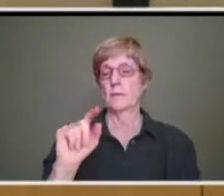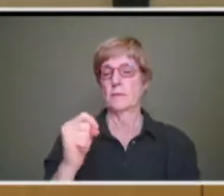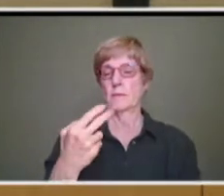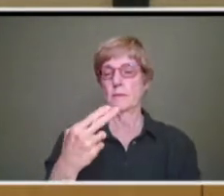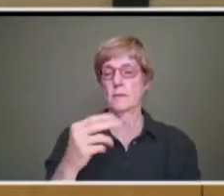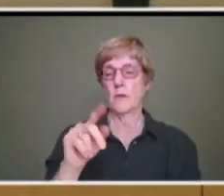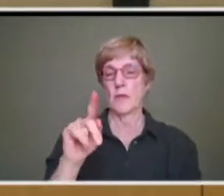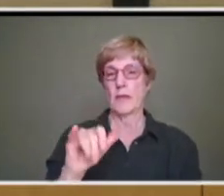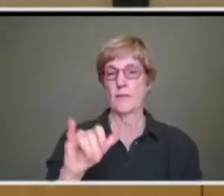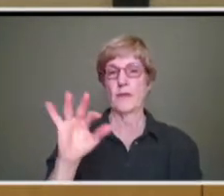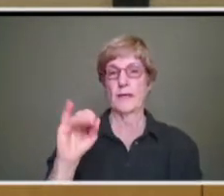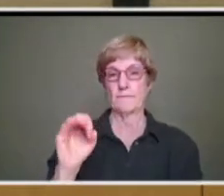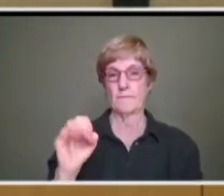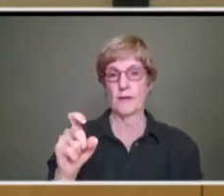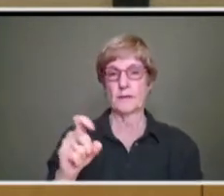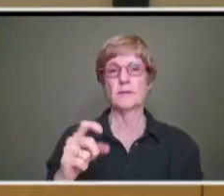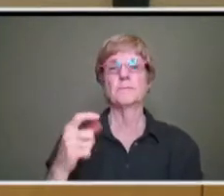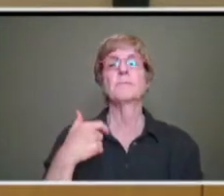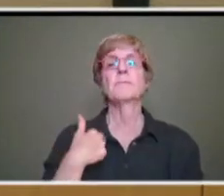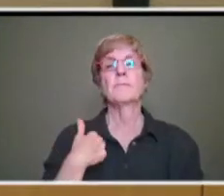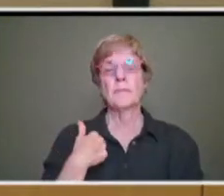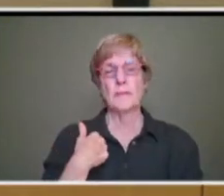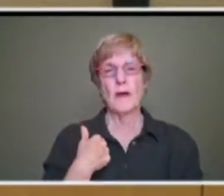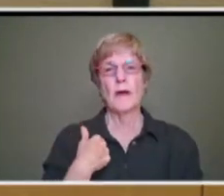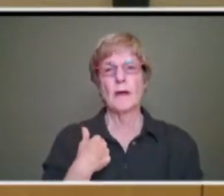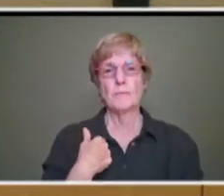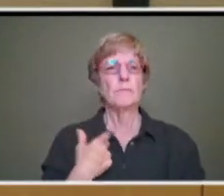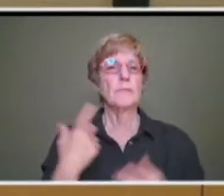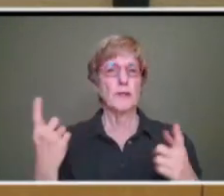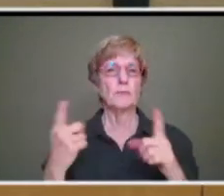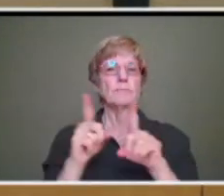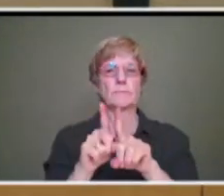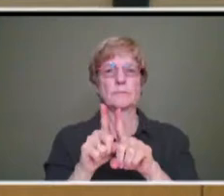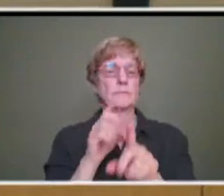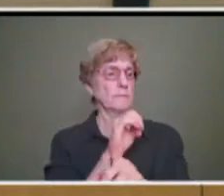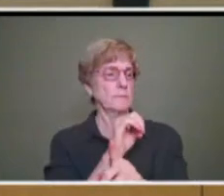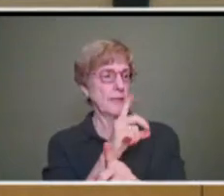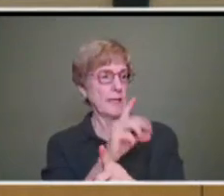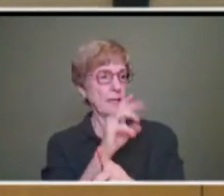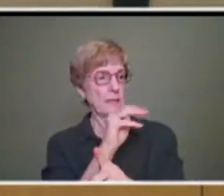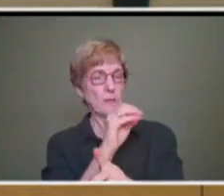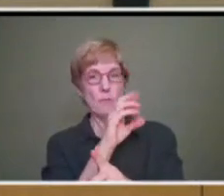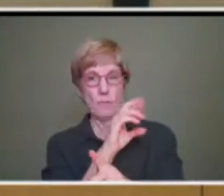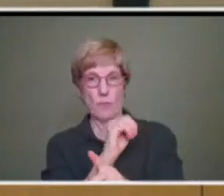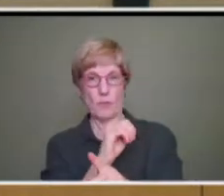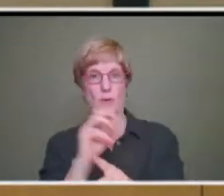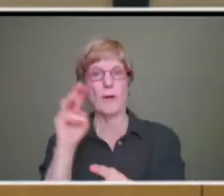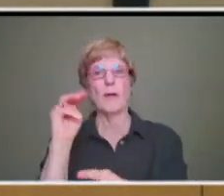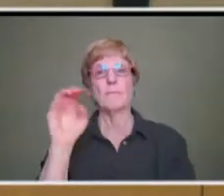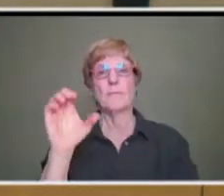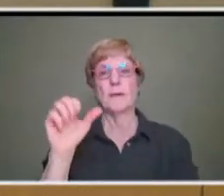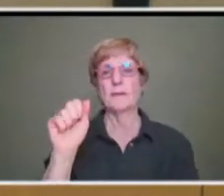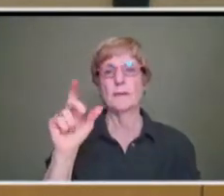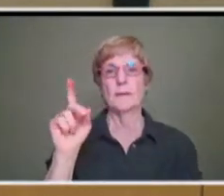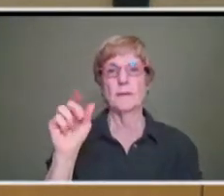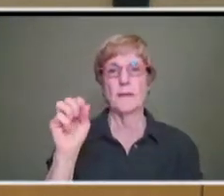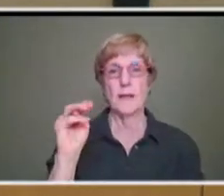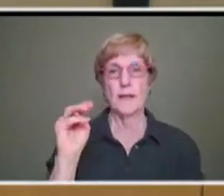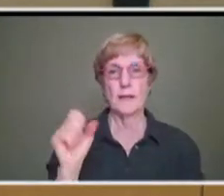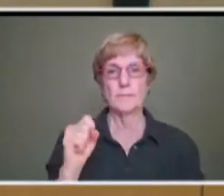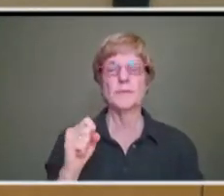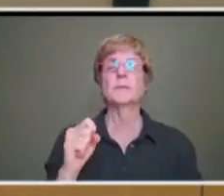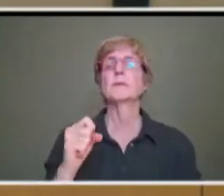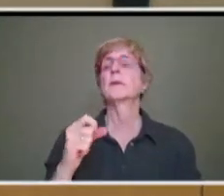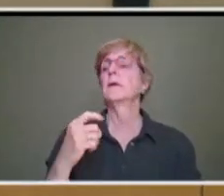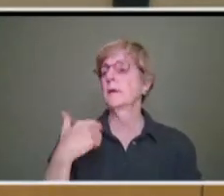Adamson bursting I'm a company here by it uh more with McAdams members of the council in